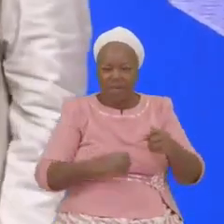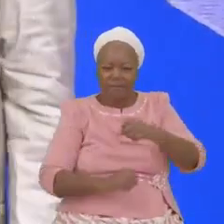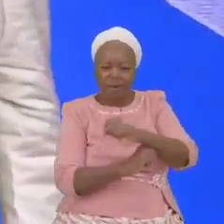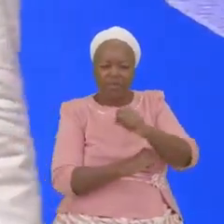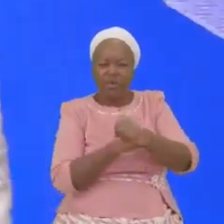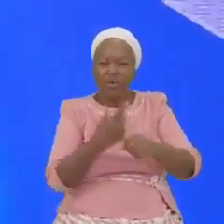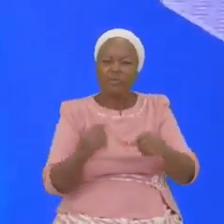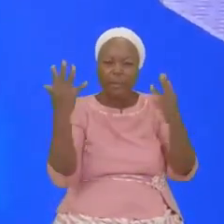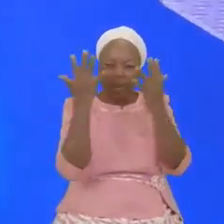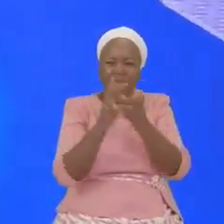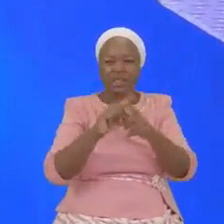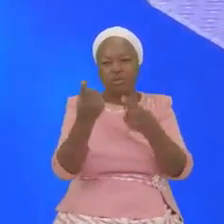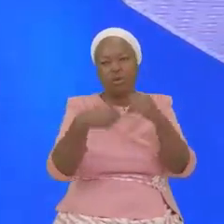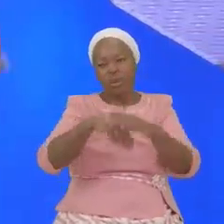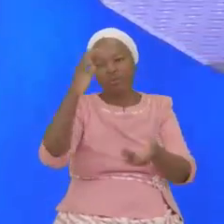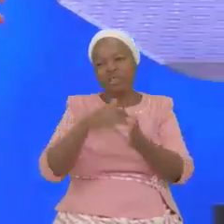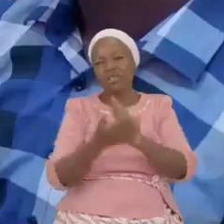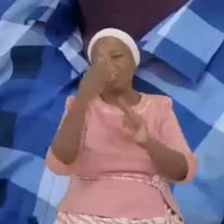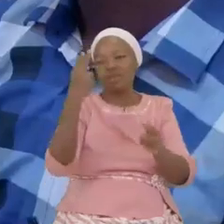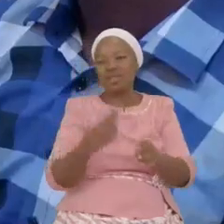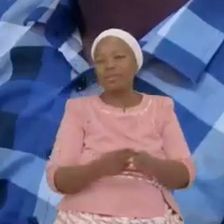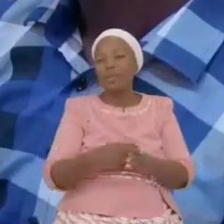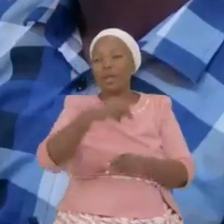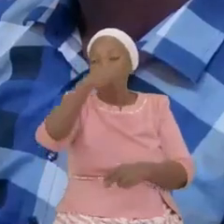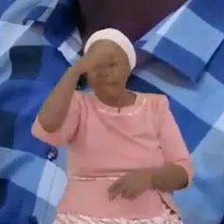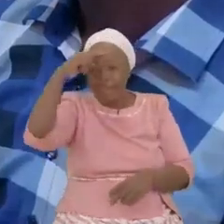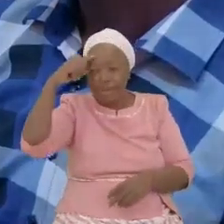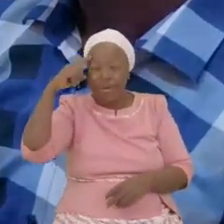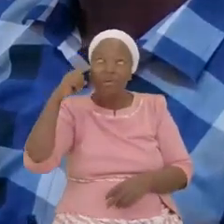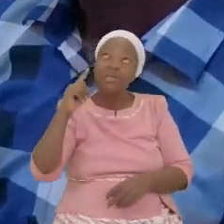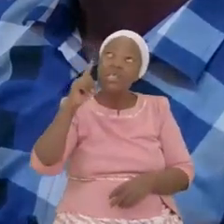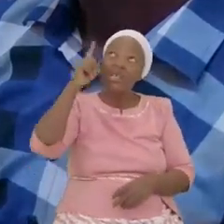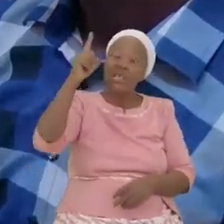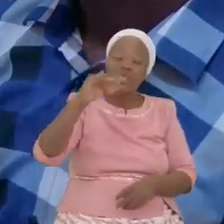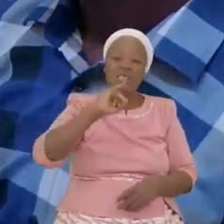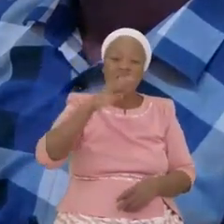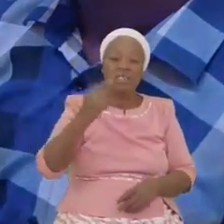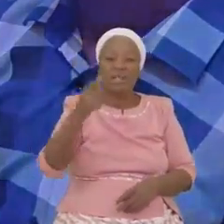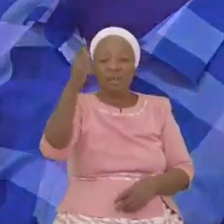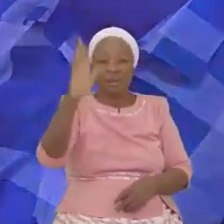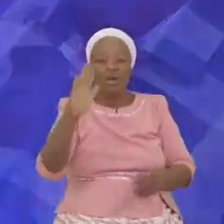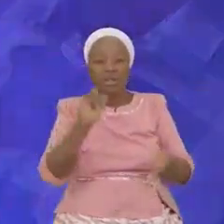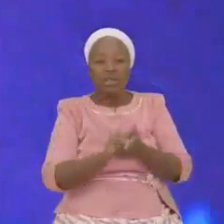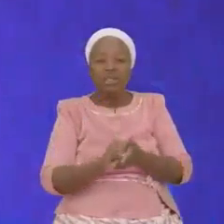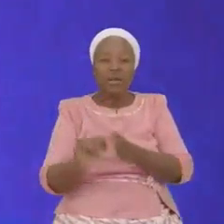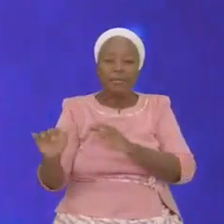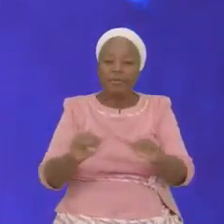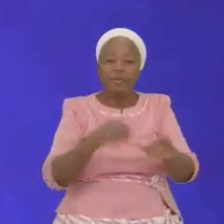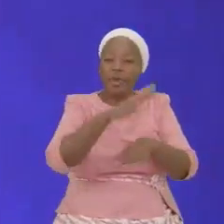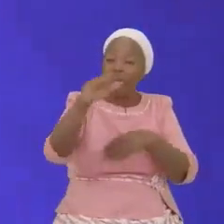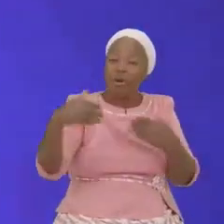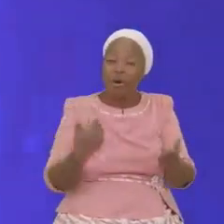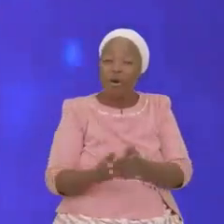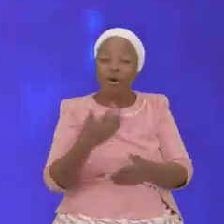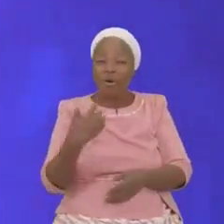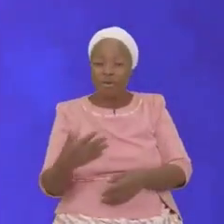prison. You will come out. Because he is the God that performs all